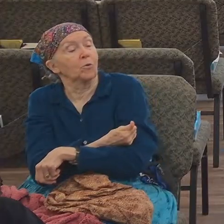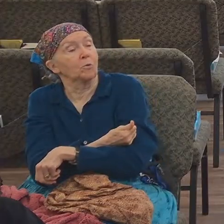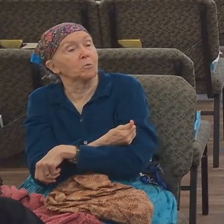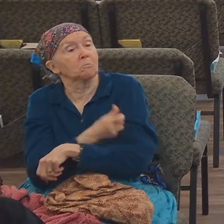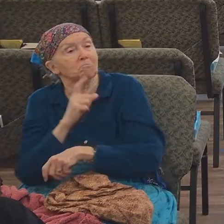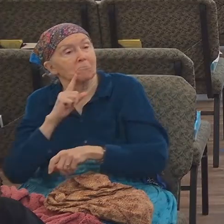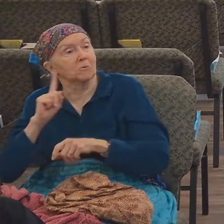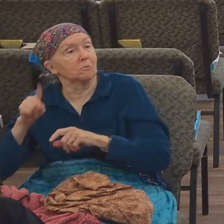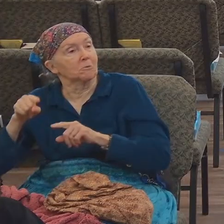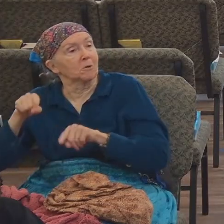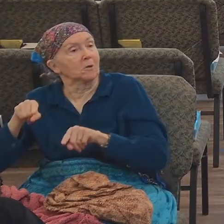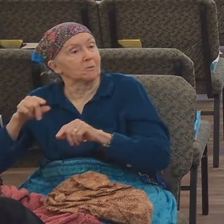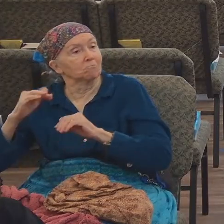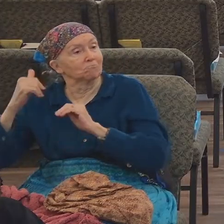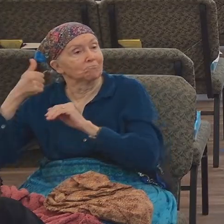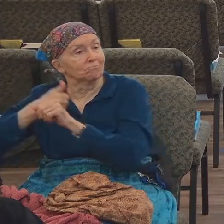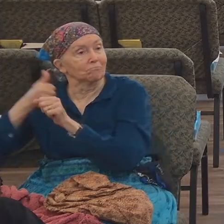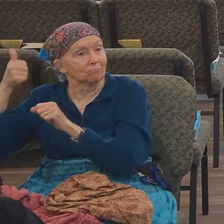Yeah.